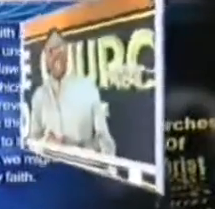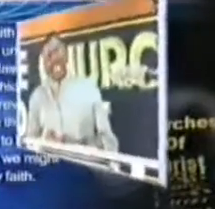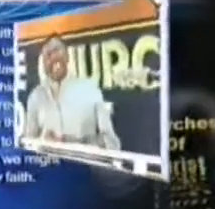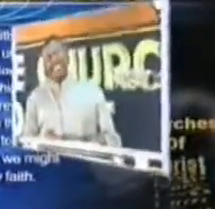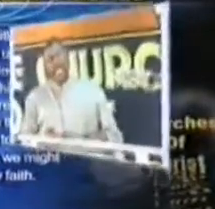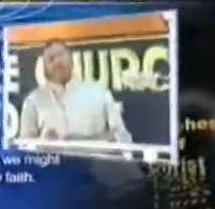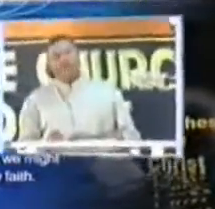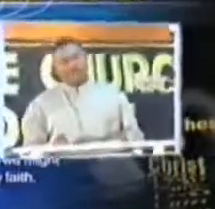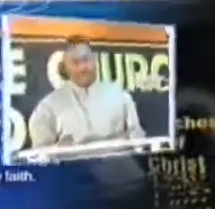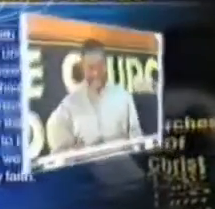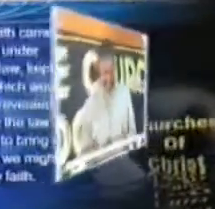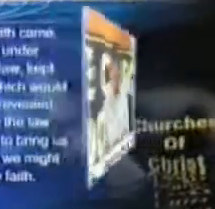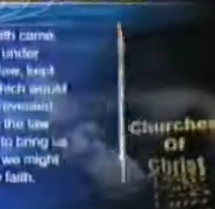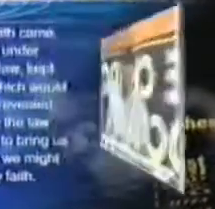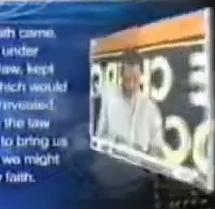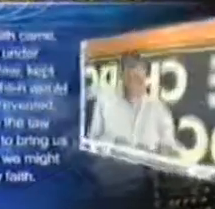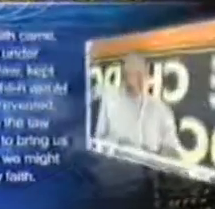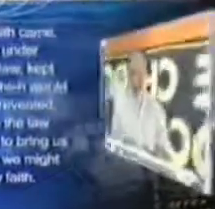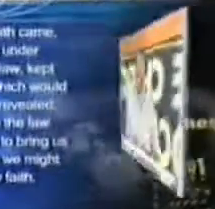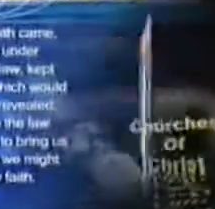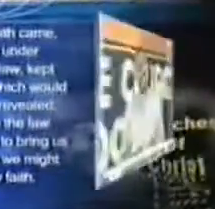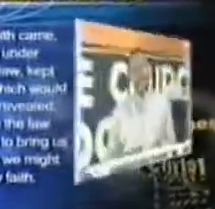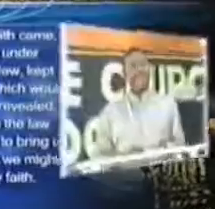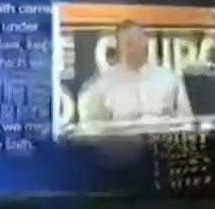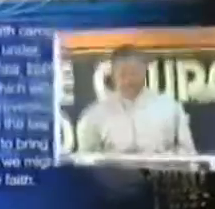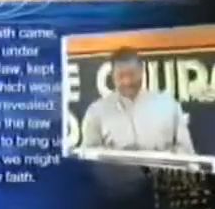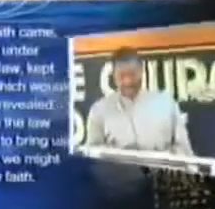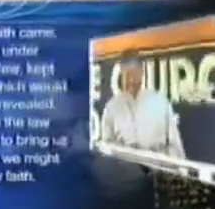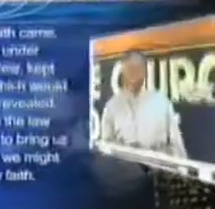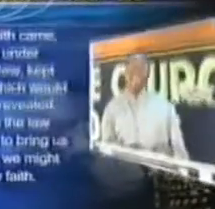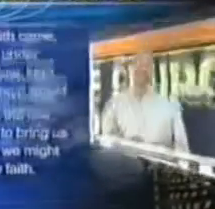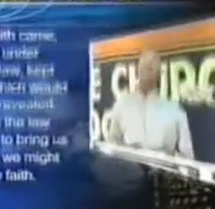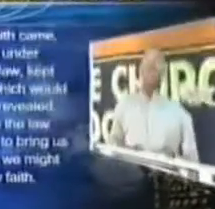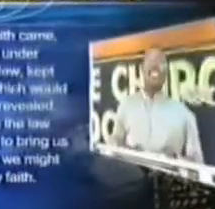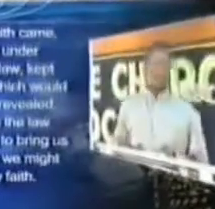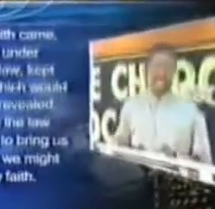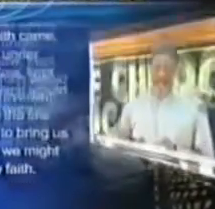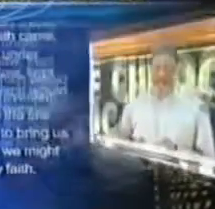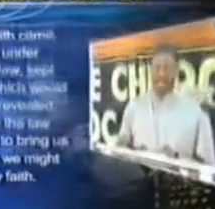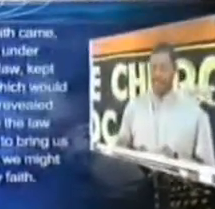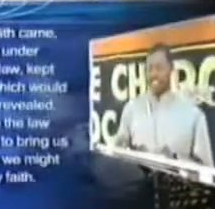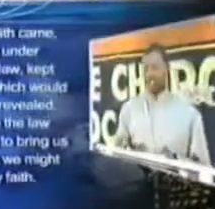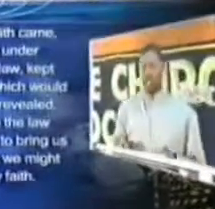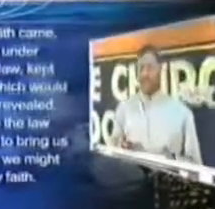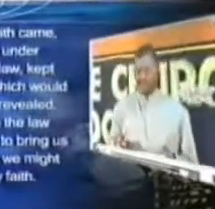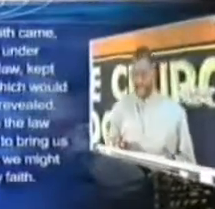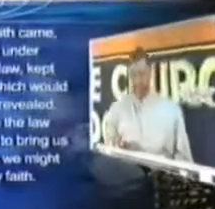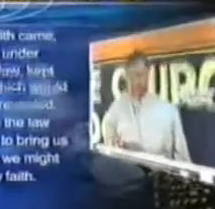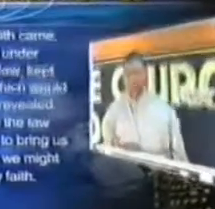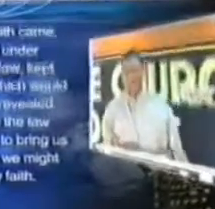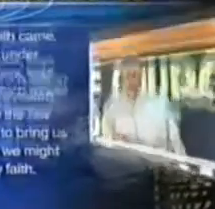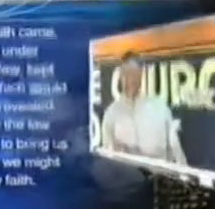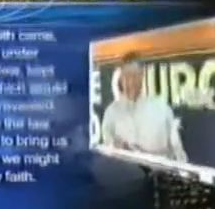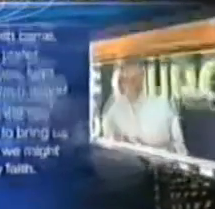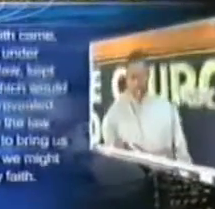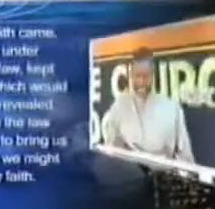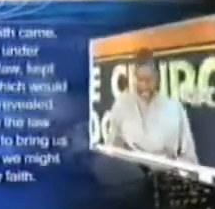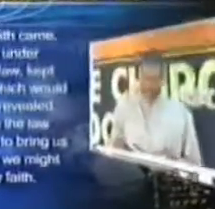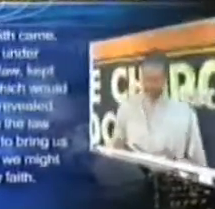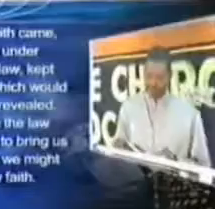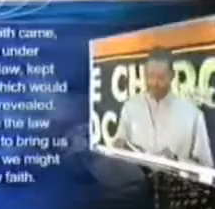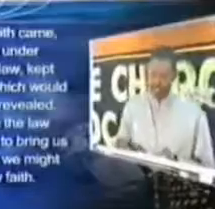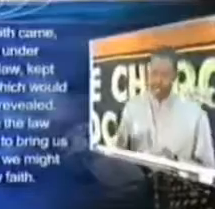dandy. Our nipa bearer enter me and kick against Saul Yankopon Asemino. Galatians chapter 3, verse number 23, and you can see